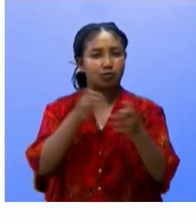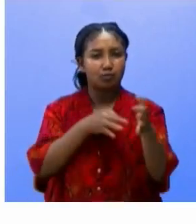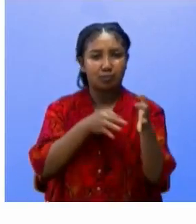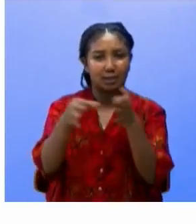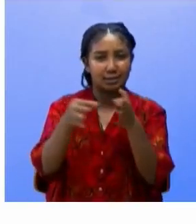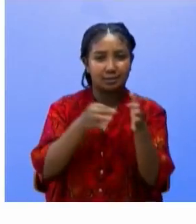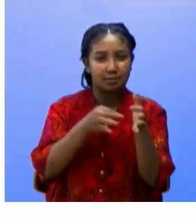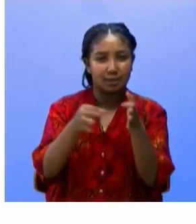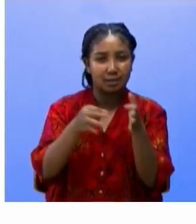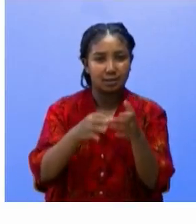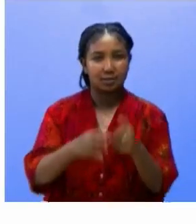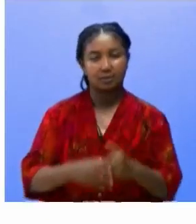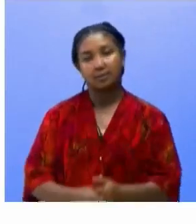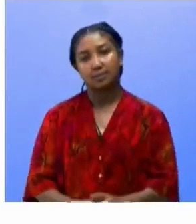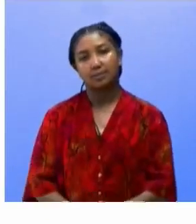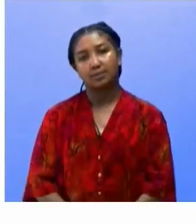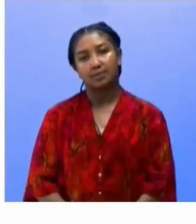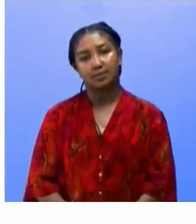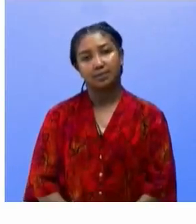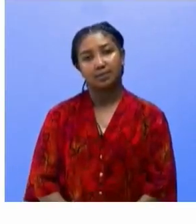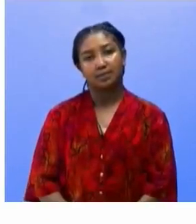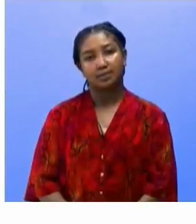express